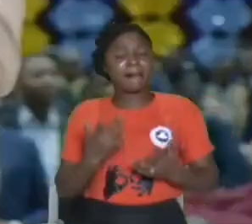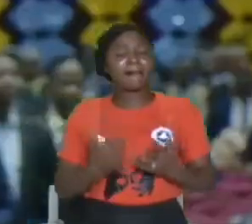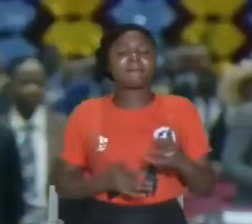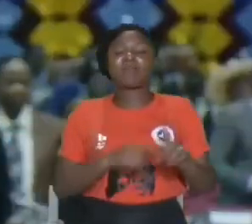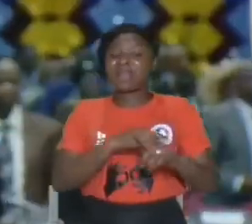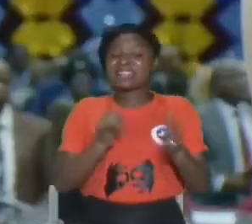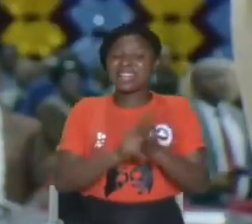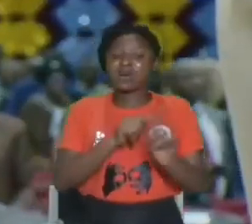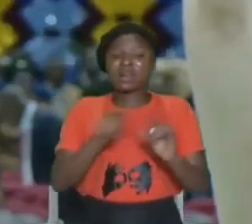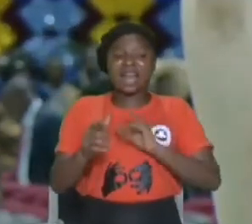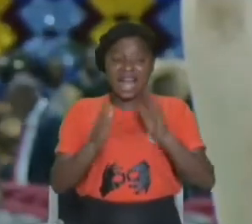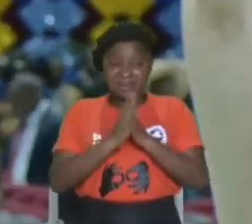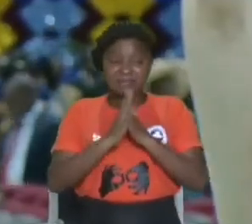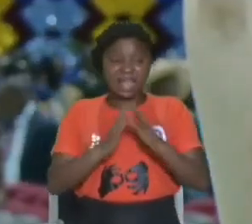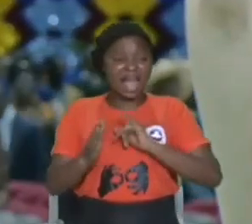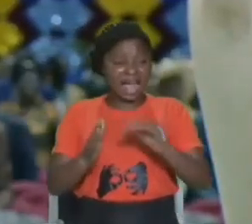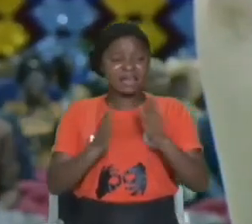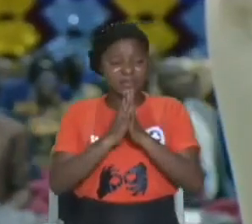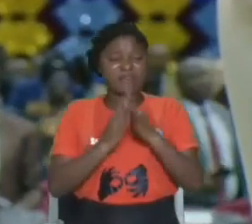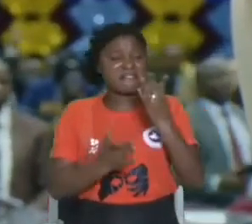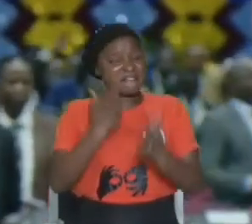That when I pray fire.